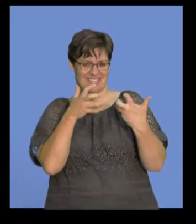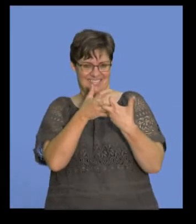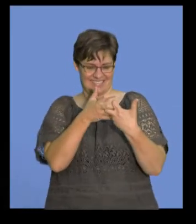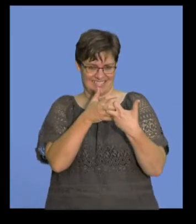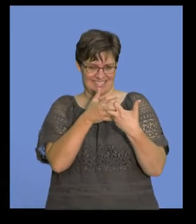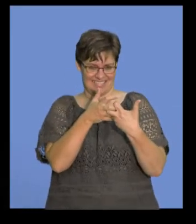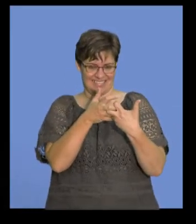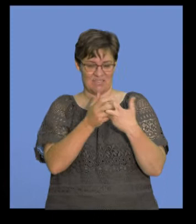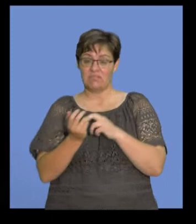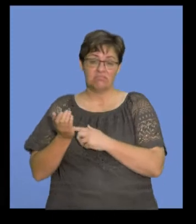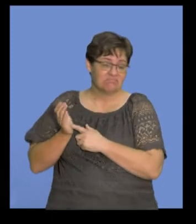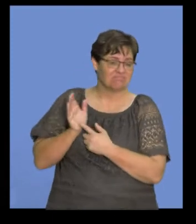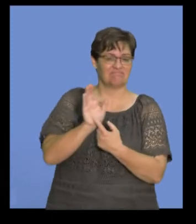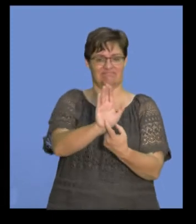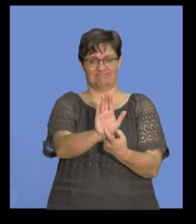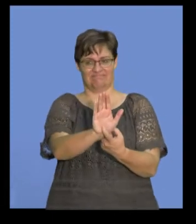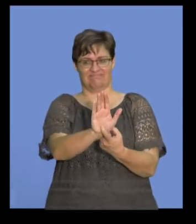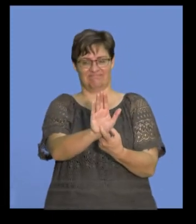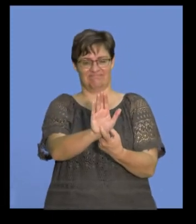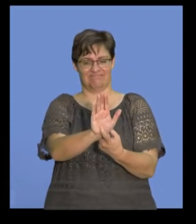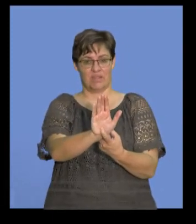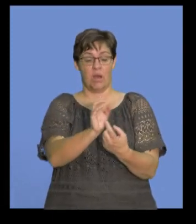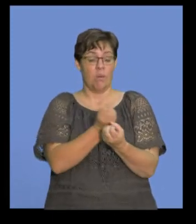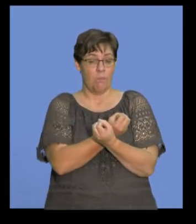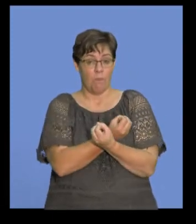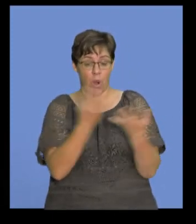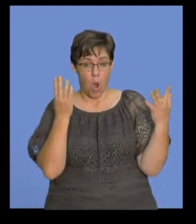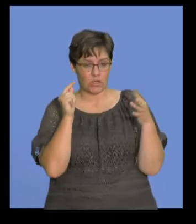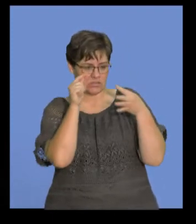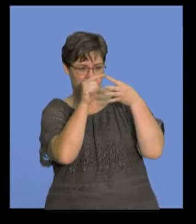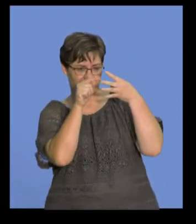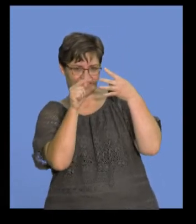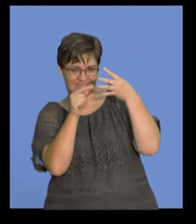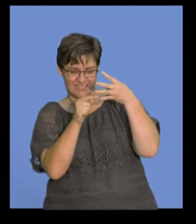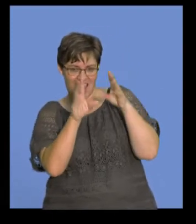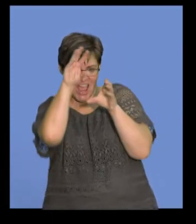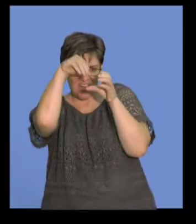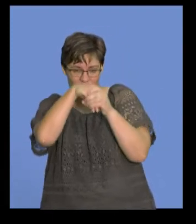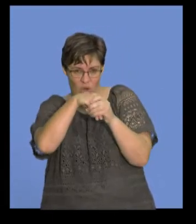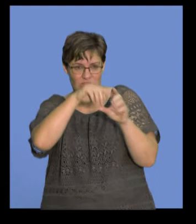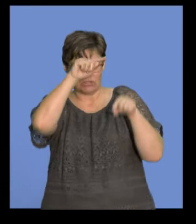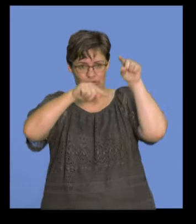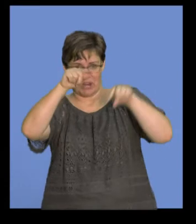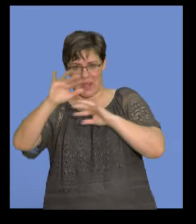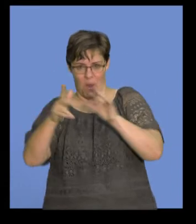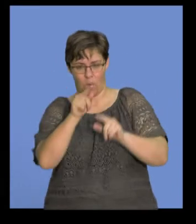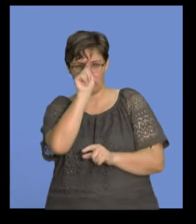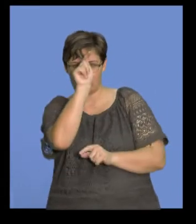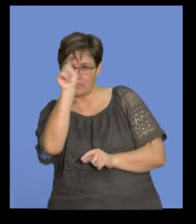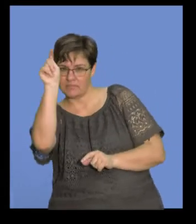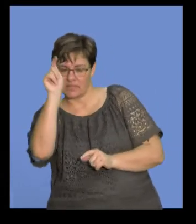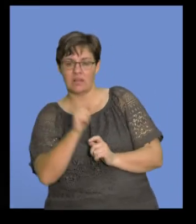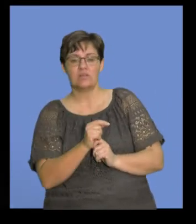the best fit, and that is an illustration of where most of the points tend to fall within the